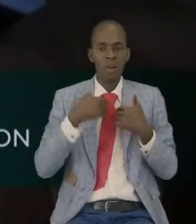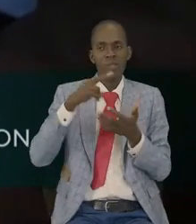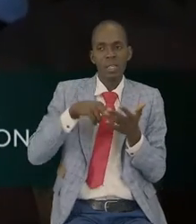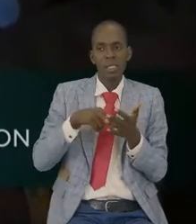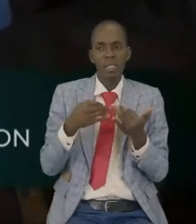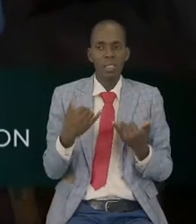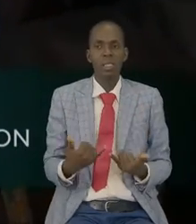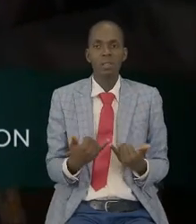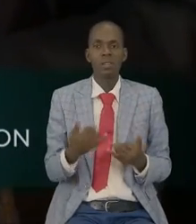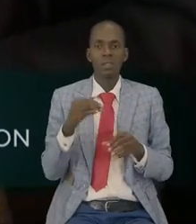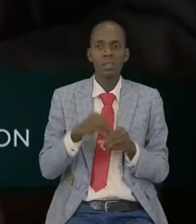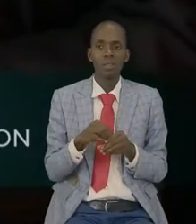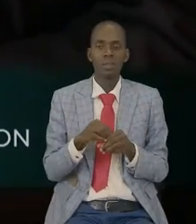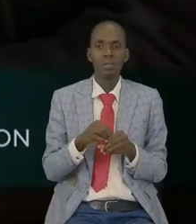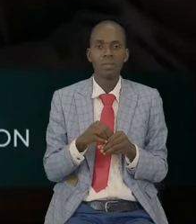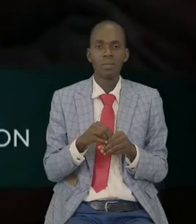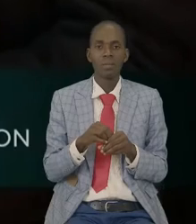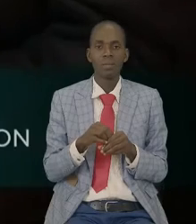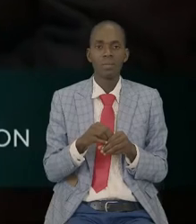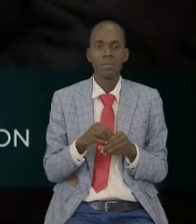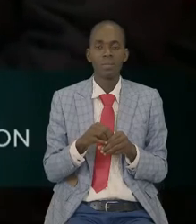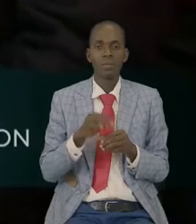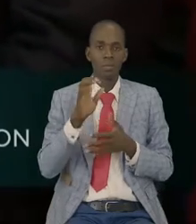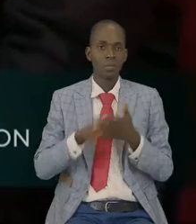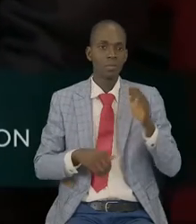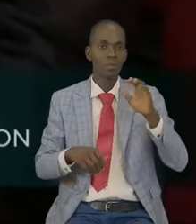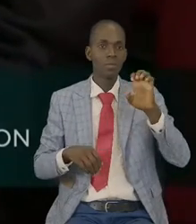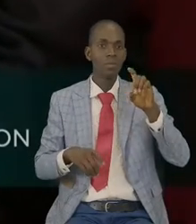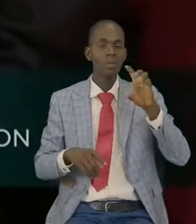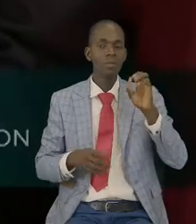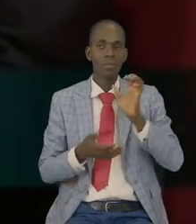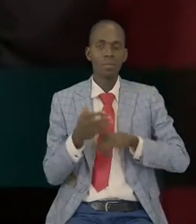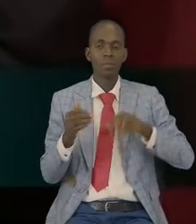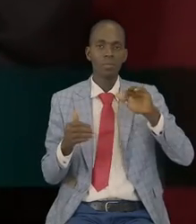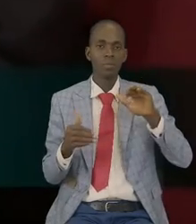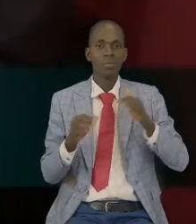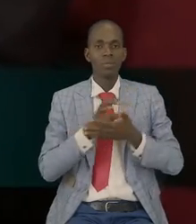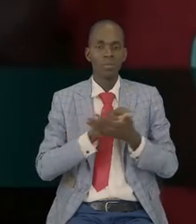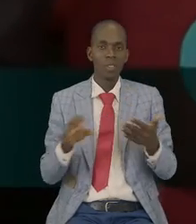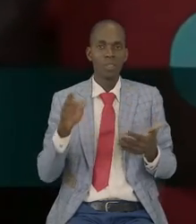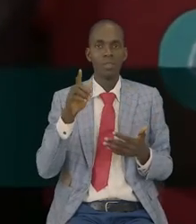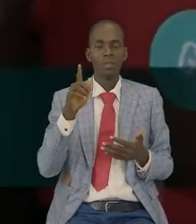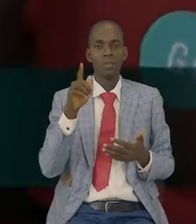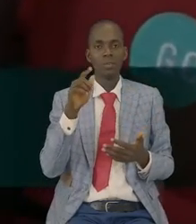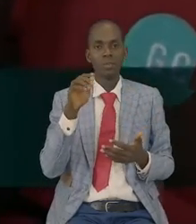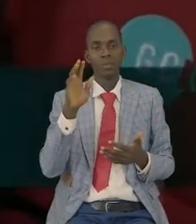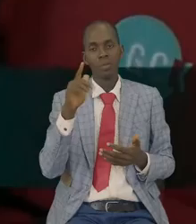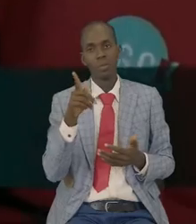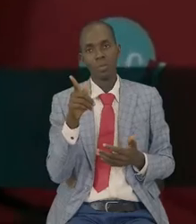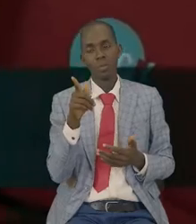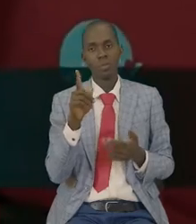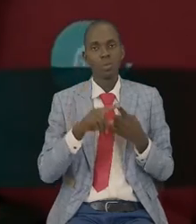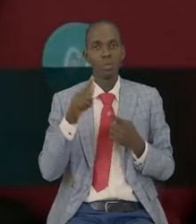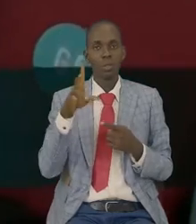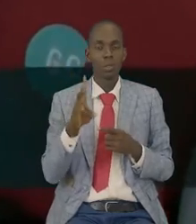chapter 15, verses 21 to 27. So I'm not dividing this to three parts. We're looking at